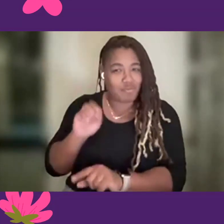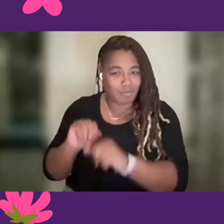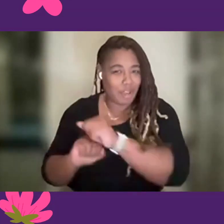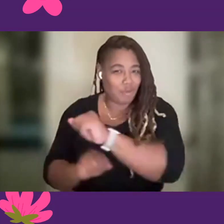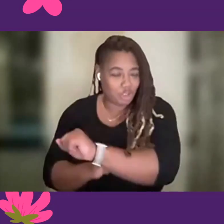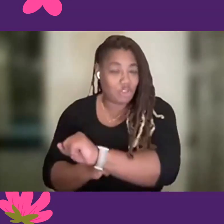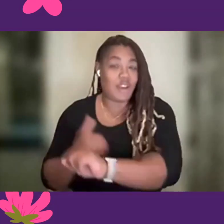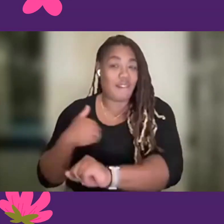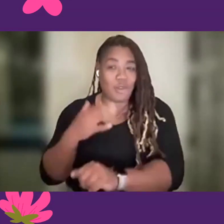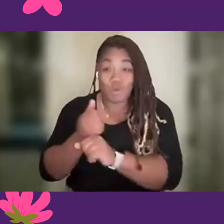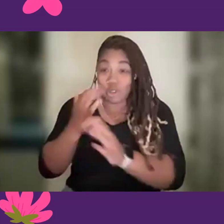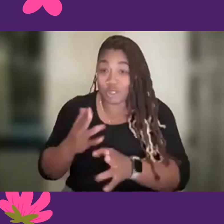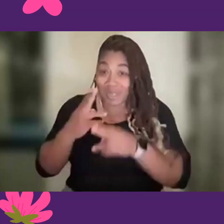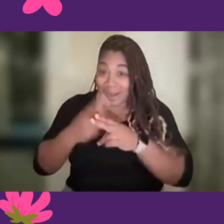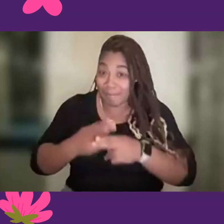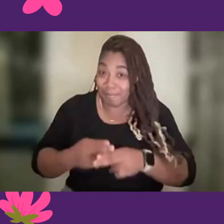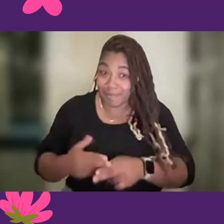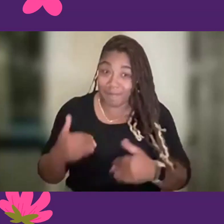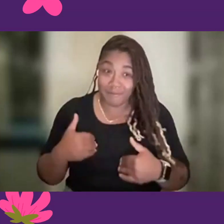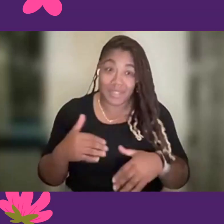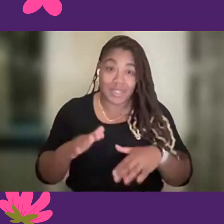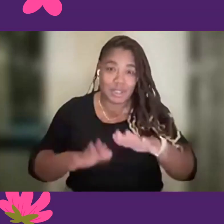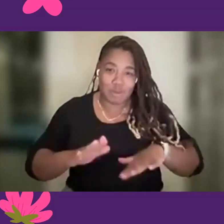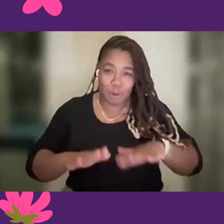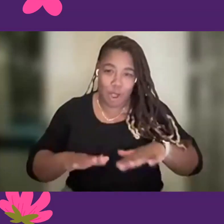the winners. This is a drum roll.